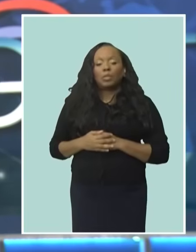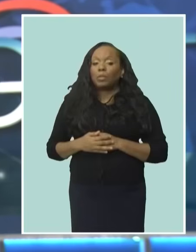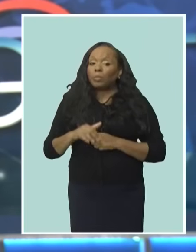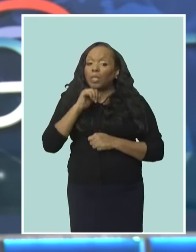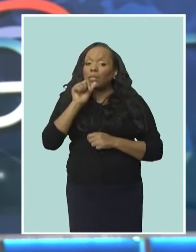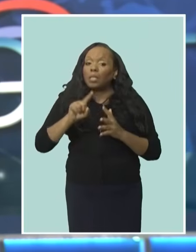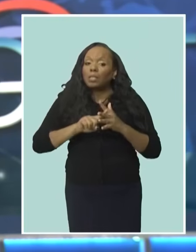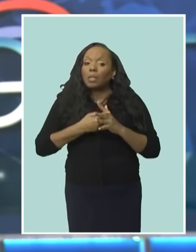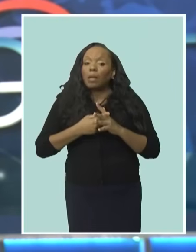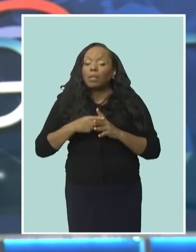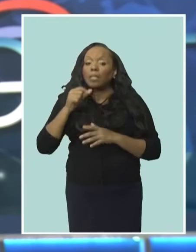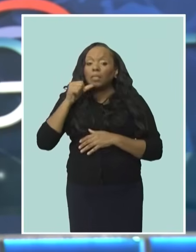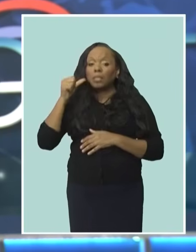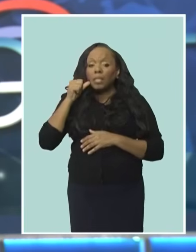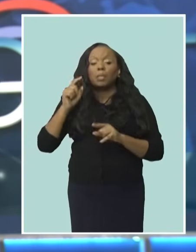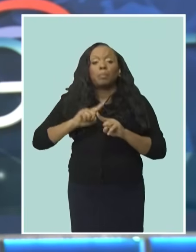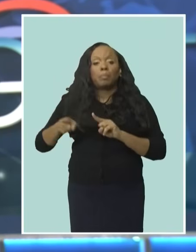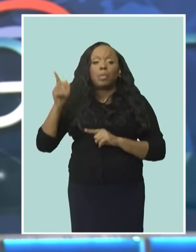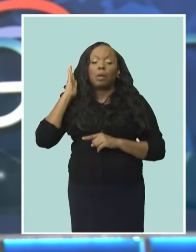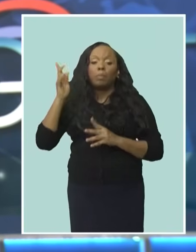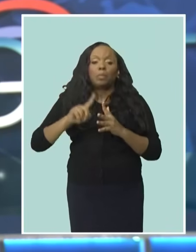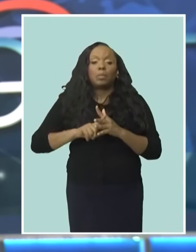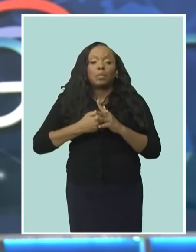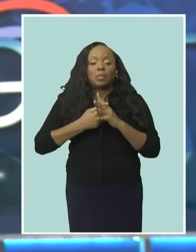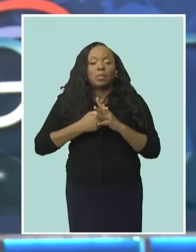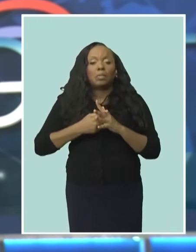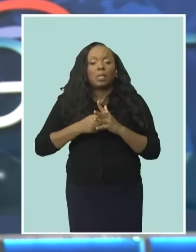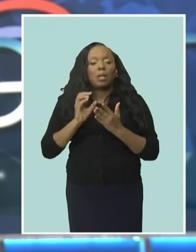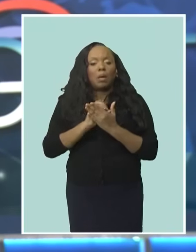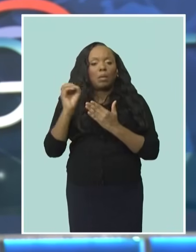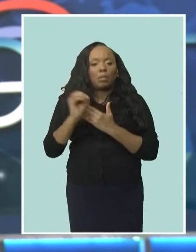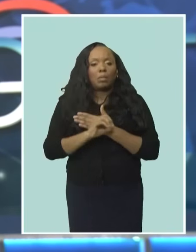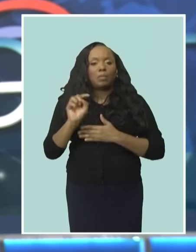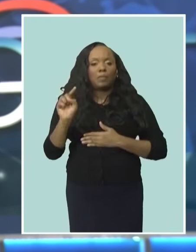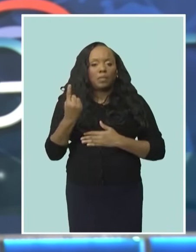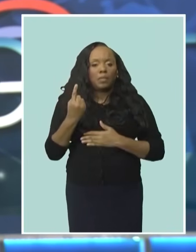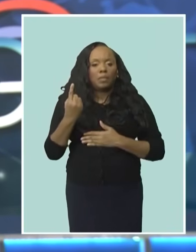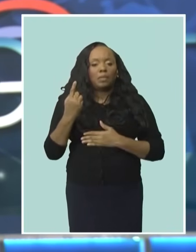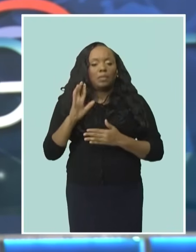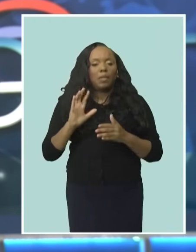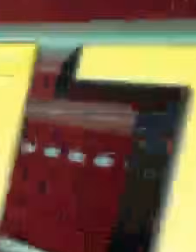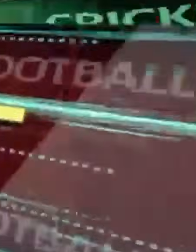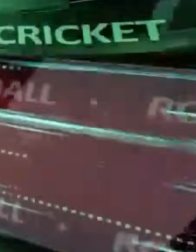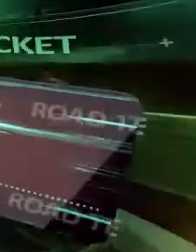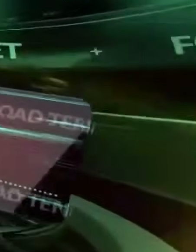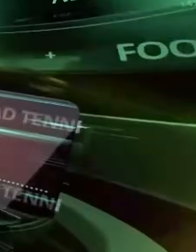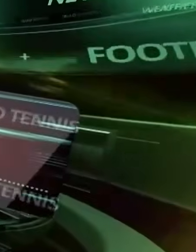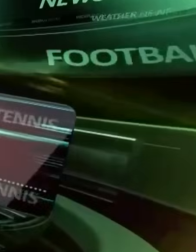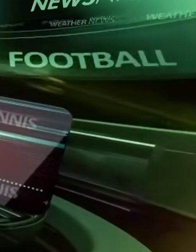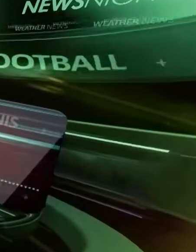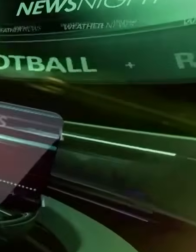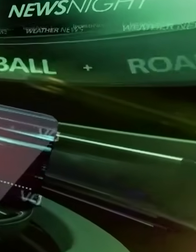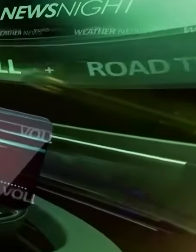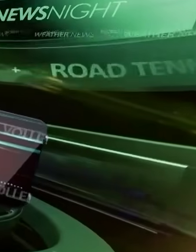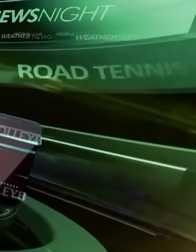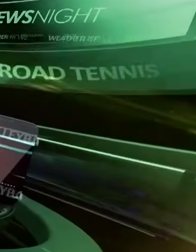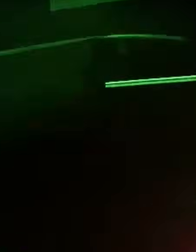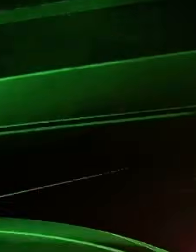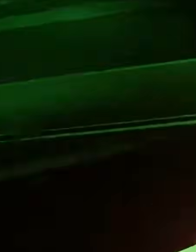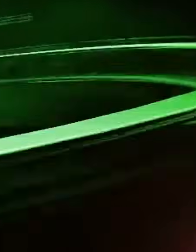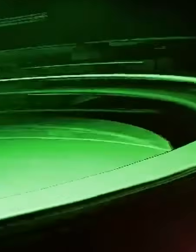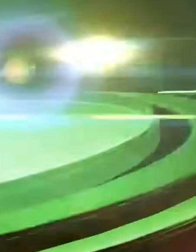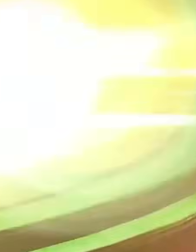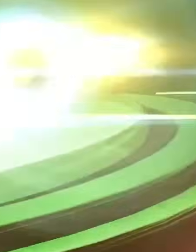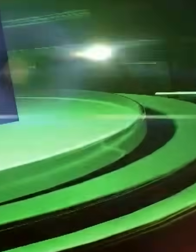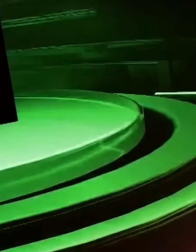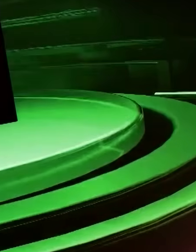adjustments to systems and processes to ensure readiness to comply with the new policy. Sports Night is brought to